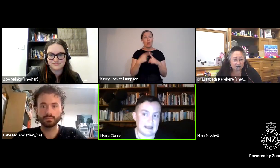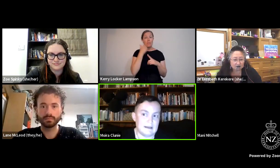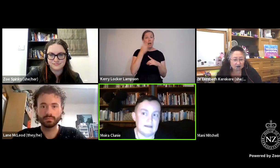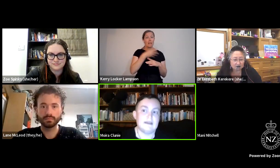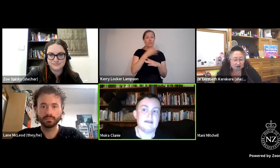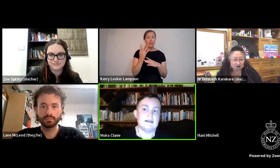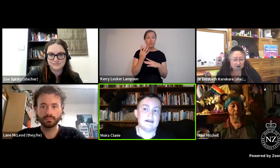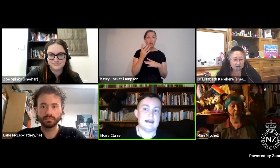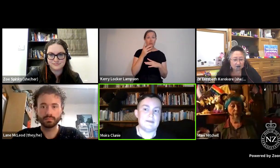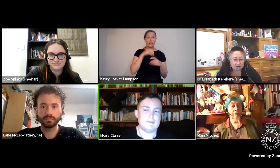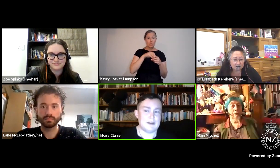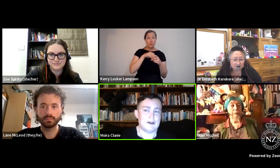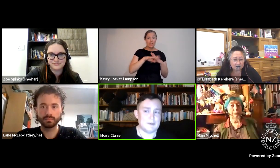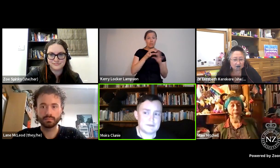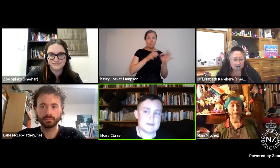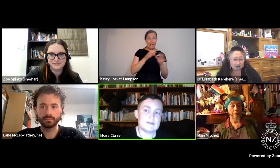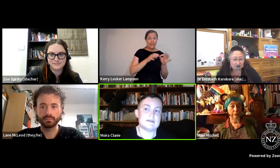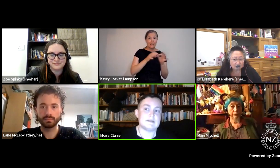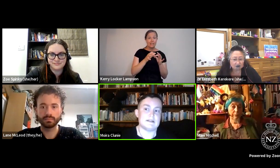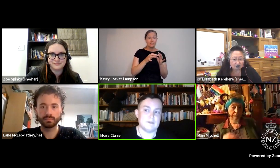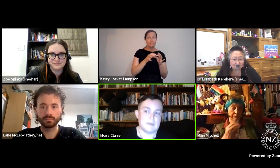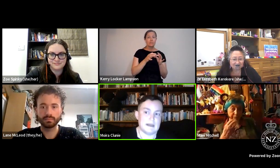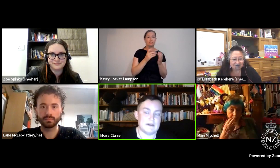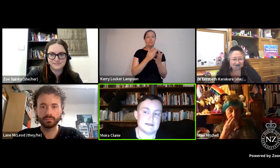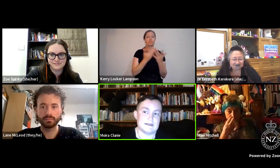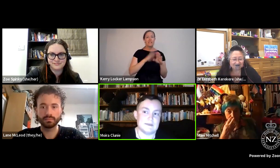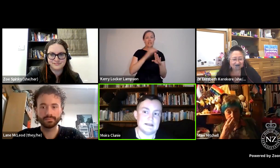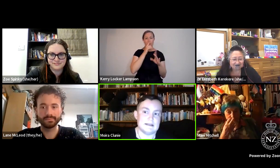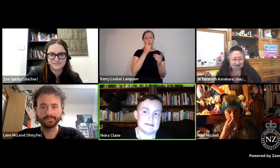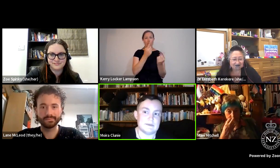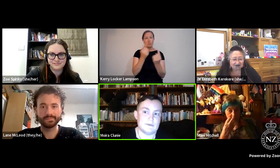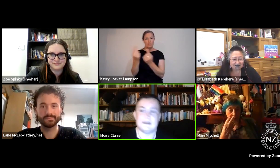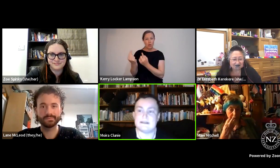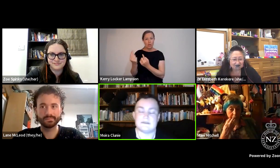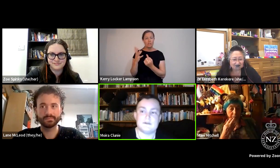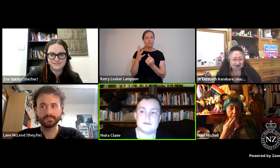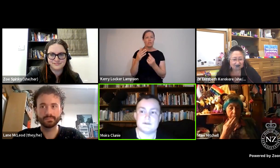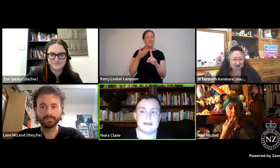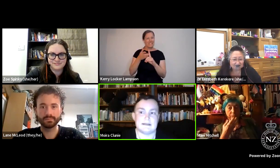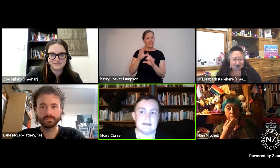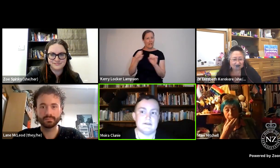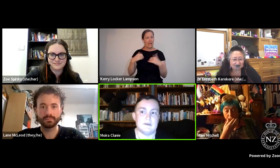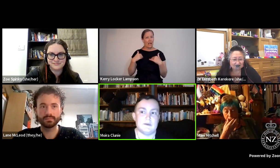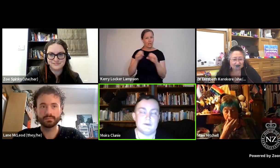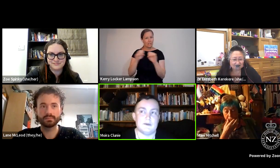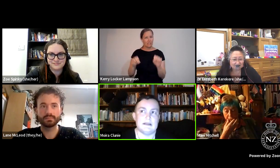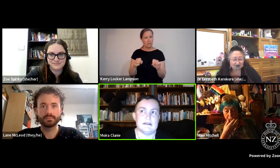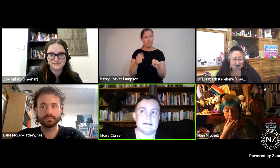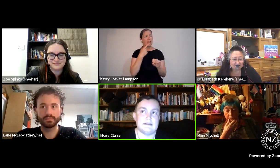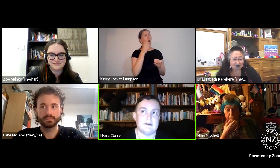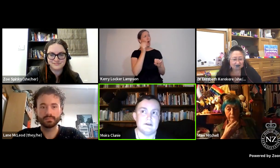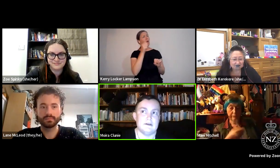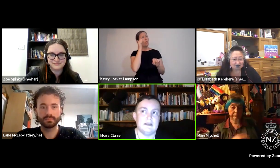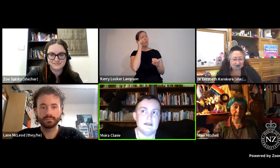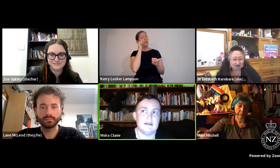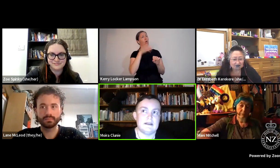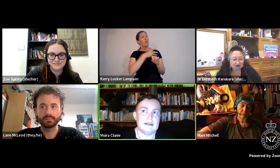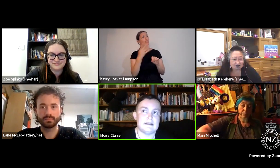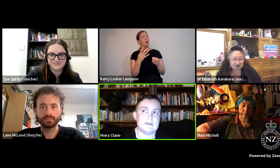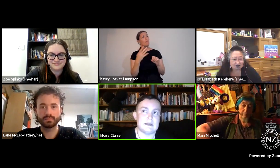your plan, a very common response, especially from the health system, is, well, yes, of course, we understand that rainbow populations have their